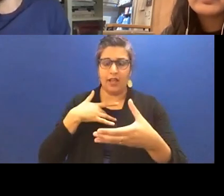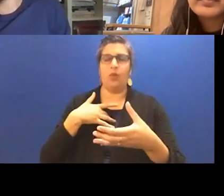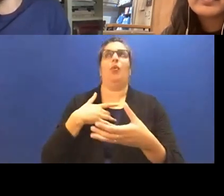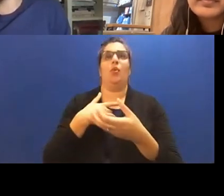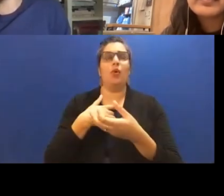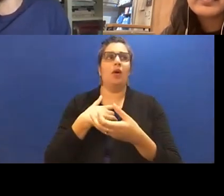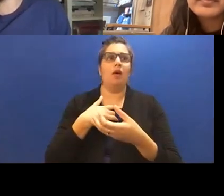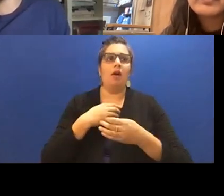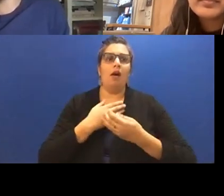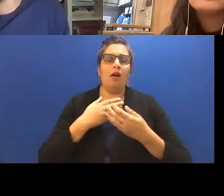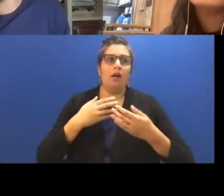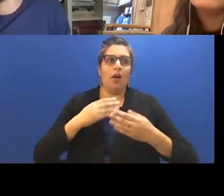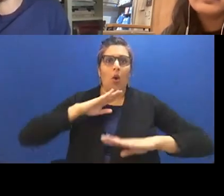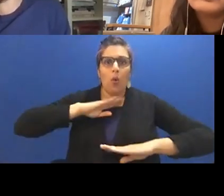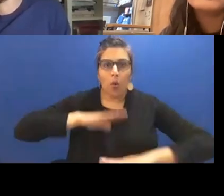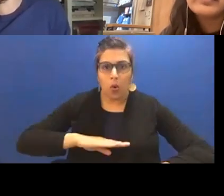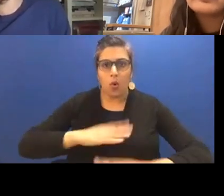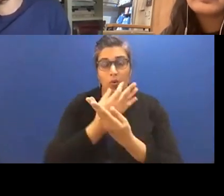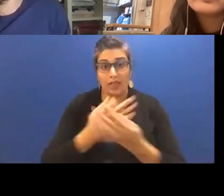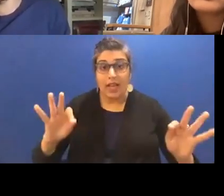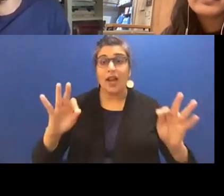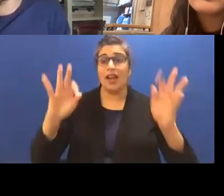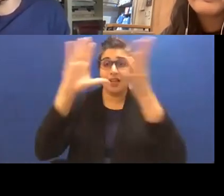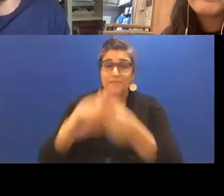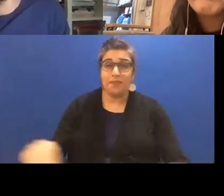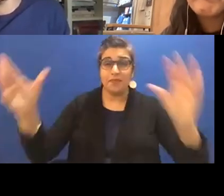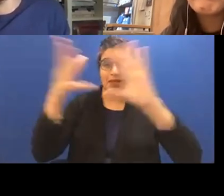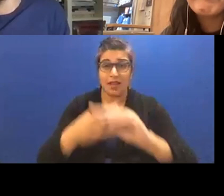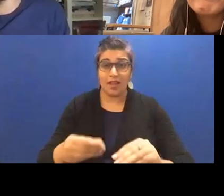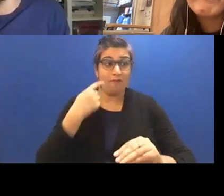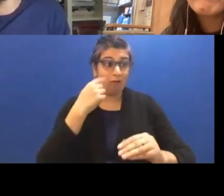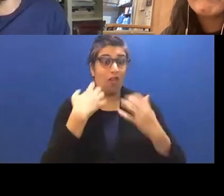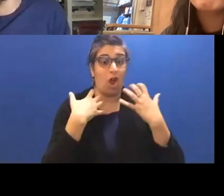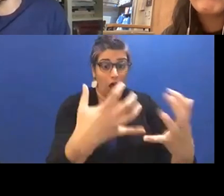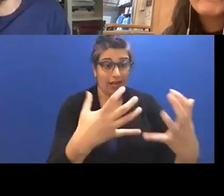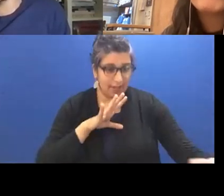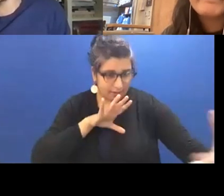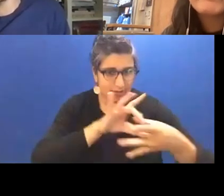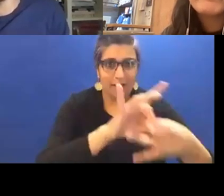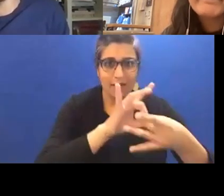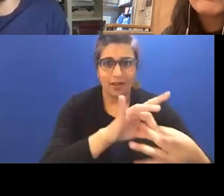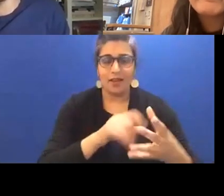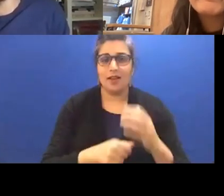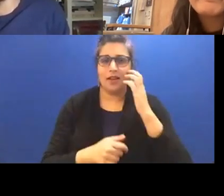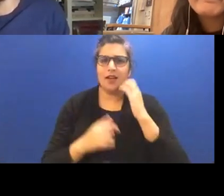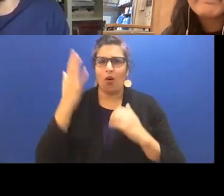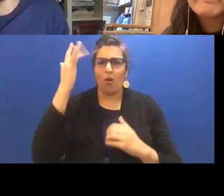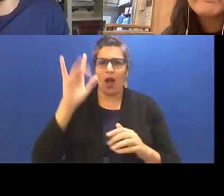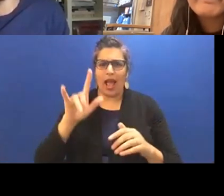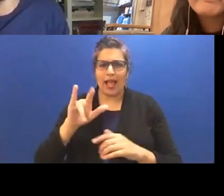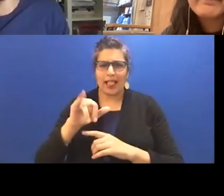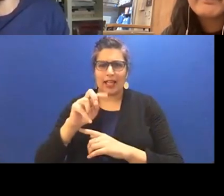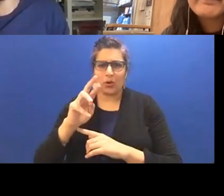tell the story that they want to tell to the audience that they want to tell it to. So when I think about, you know, why literature is